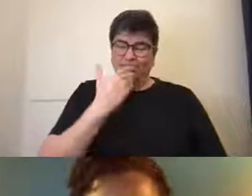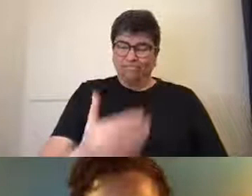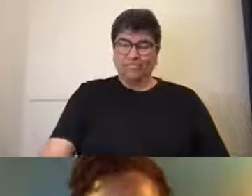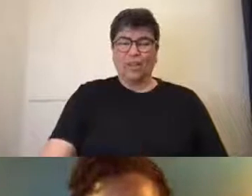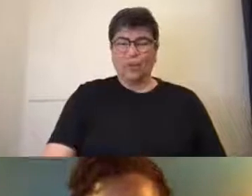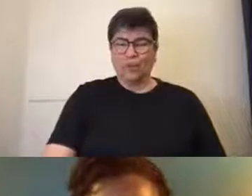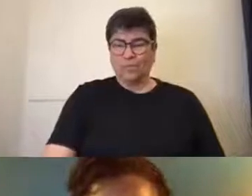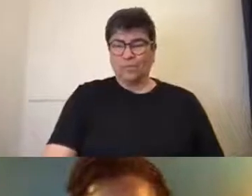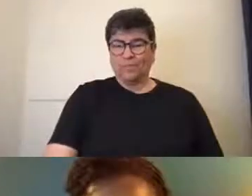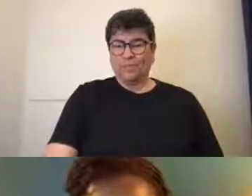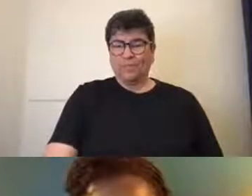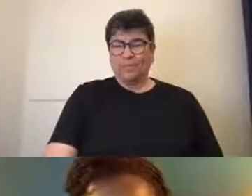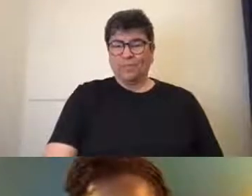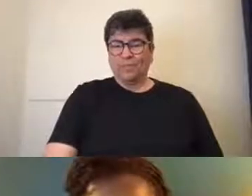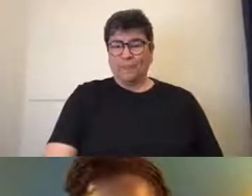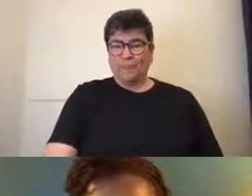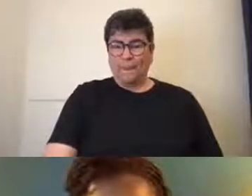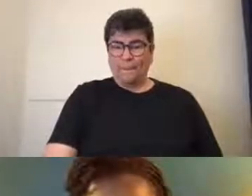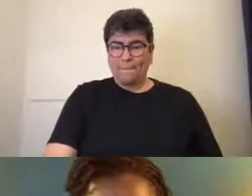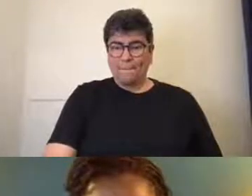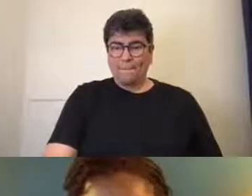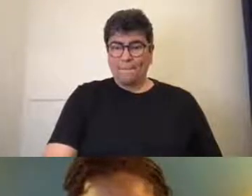you. So